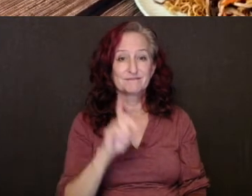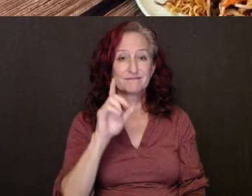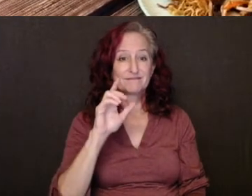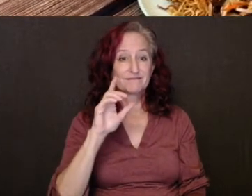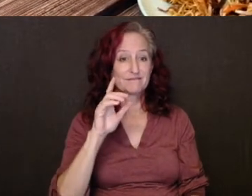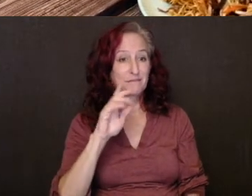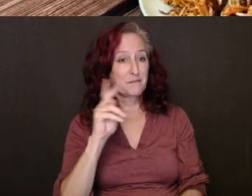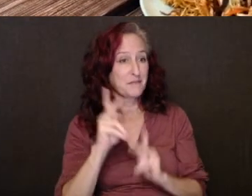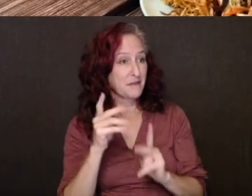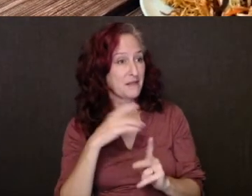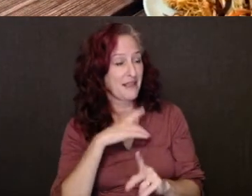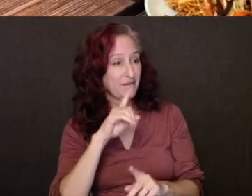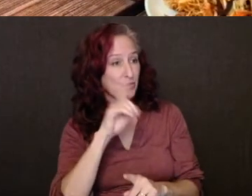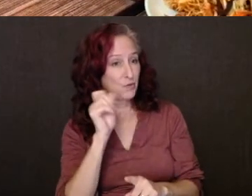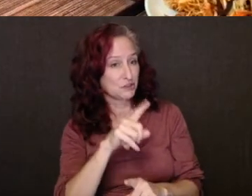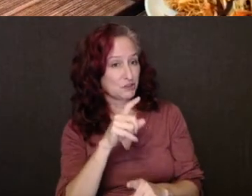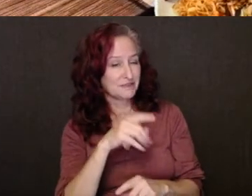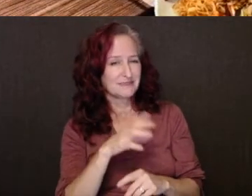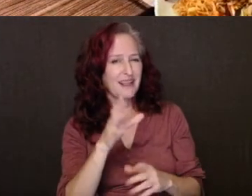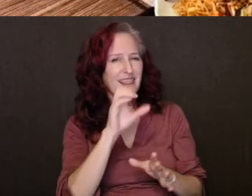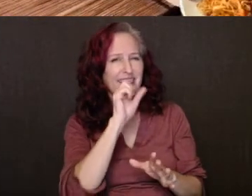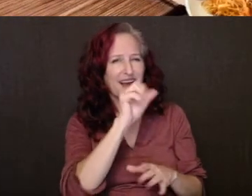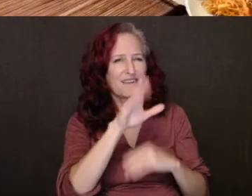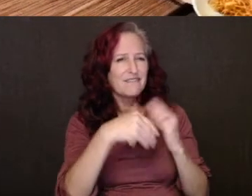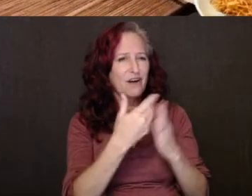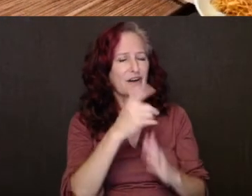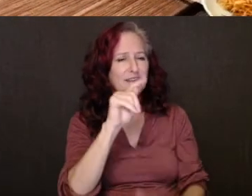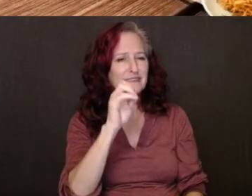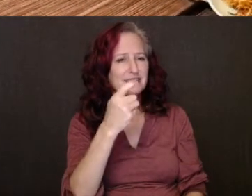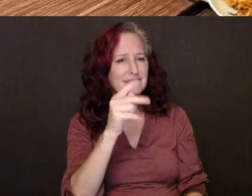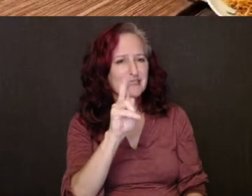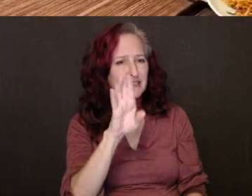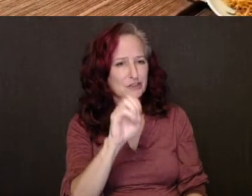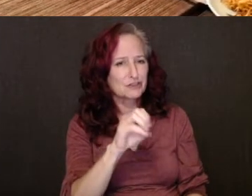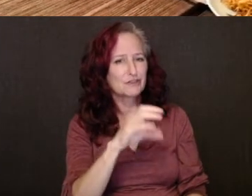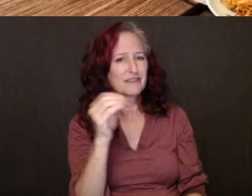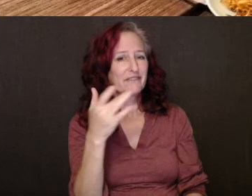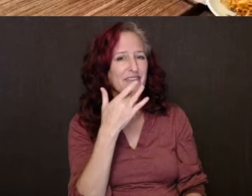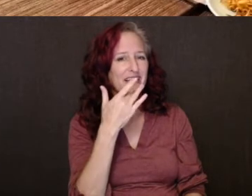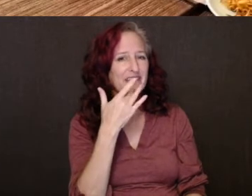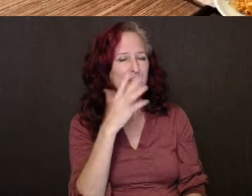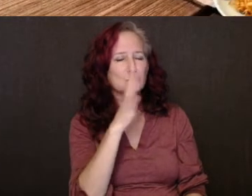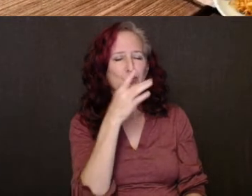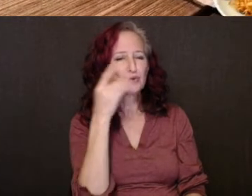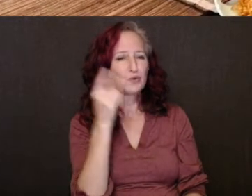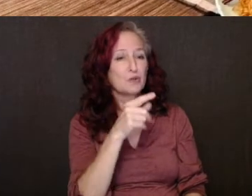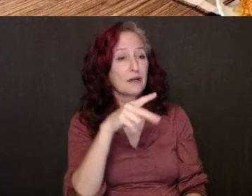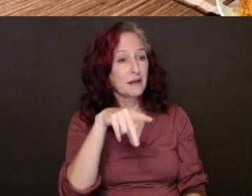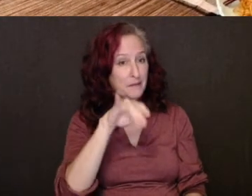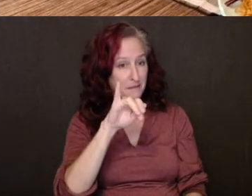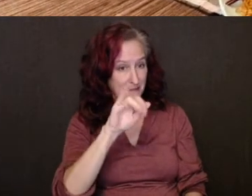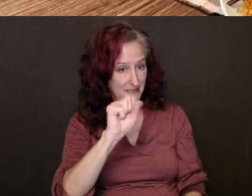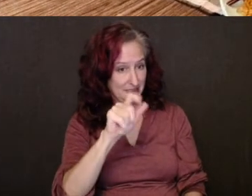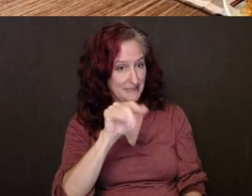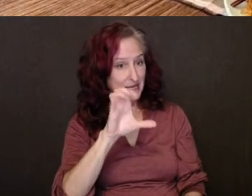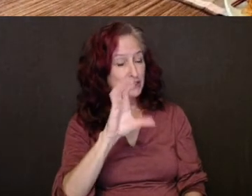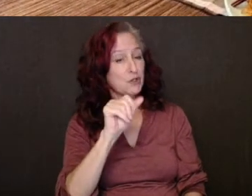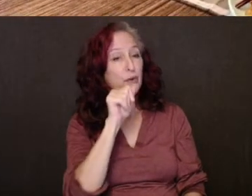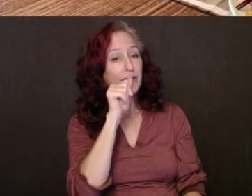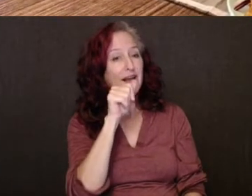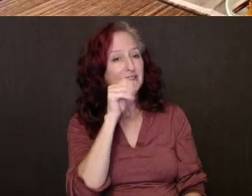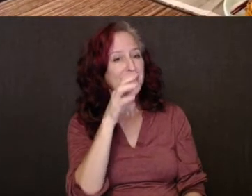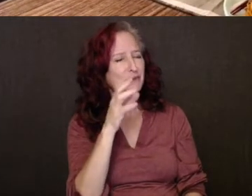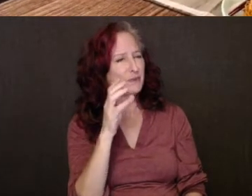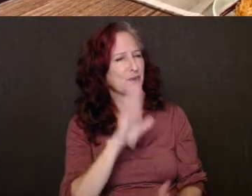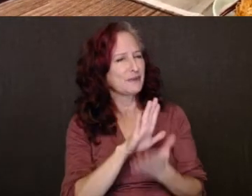a lot of vegetable, a lot of nutrient, a lot of basically one dish meal filled with nutrient. Anybody have any